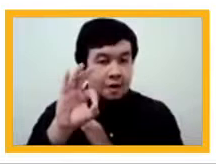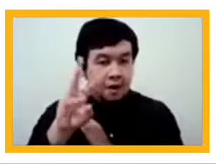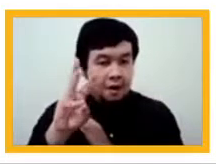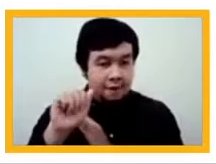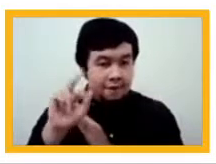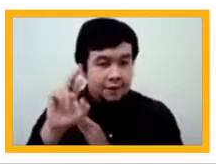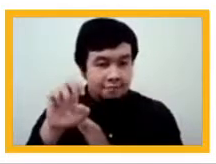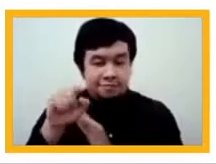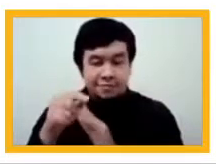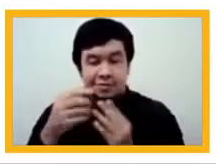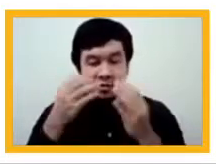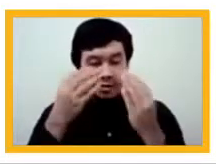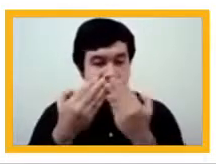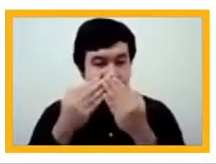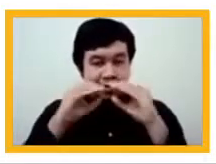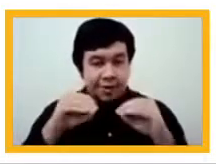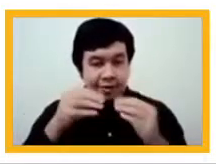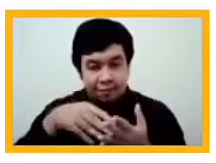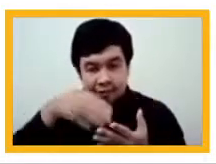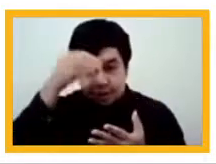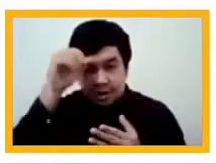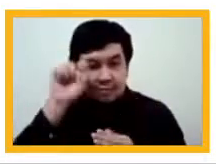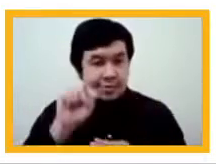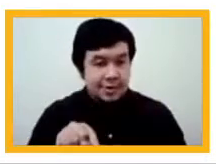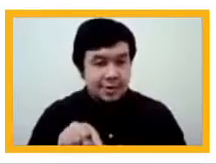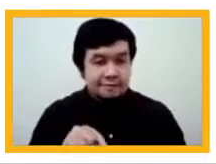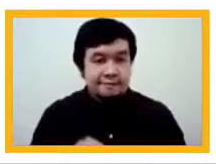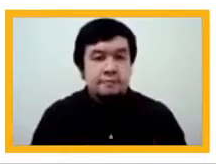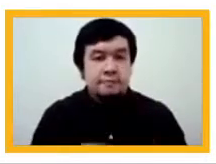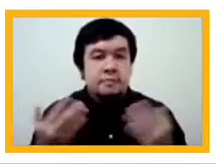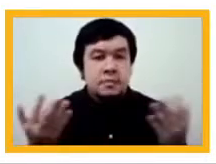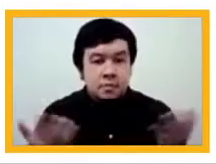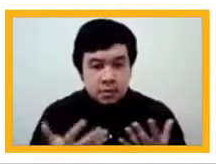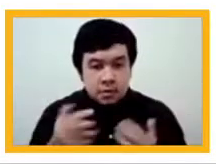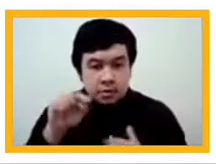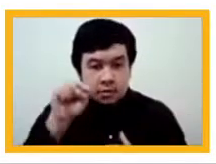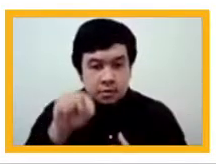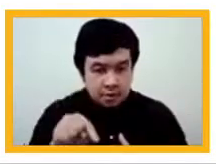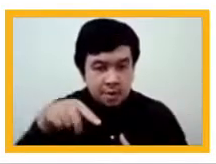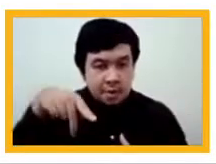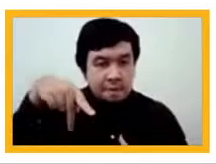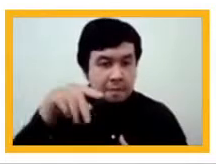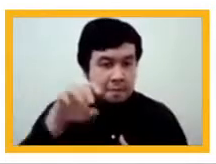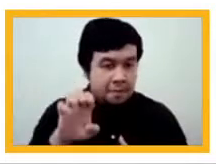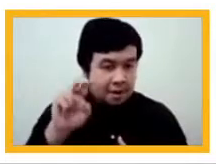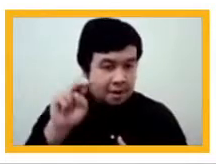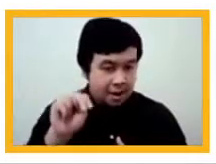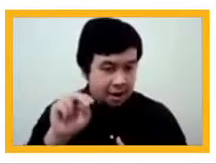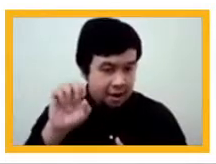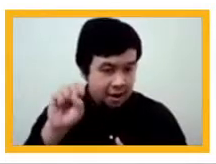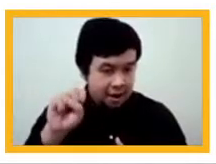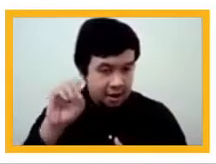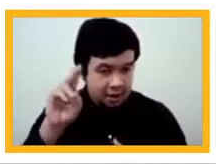focus open source software education for such a college.